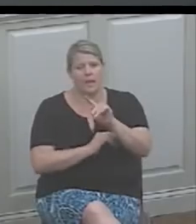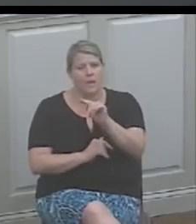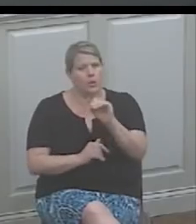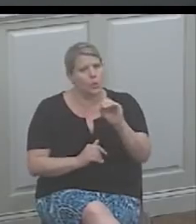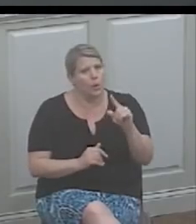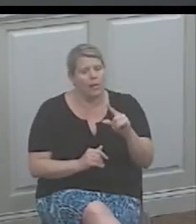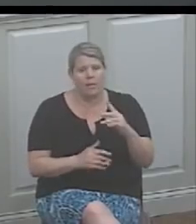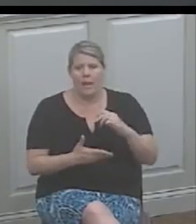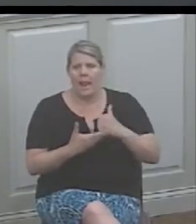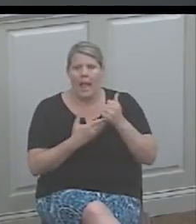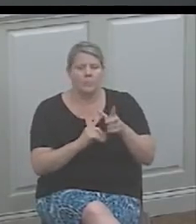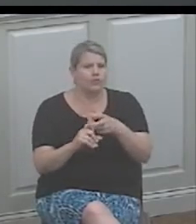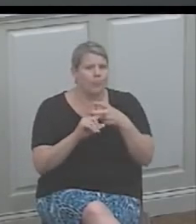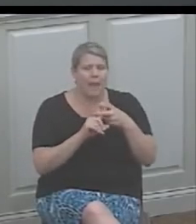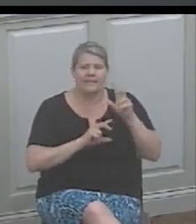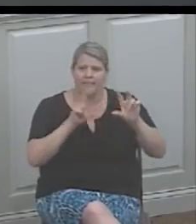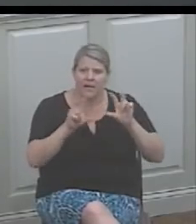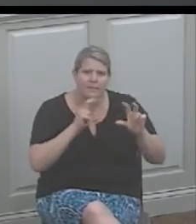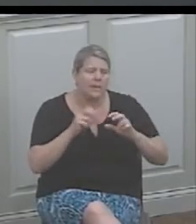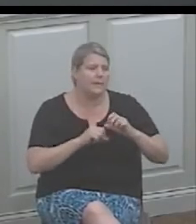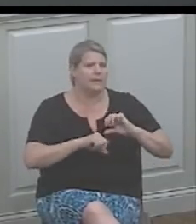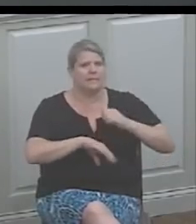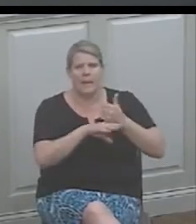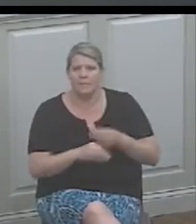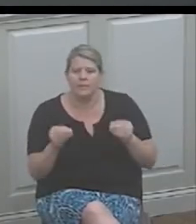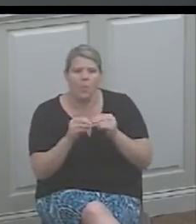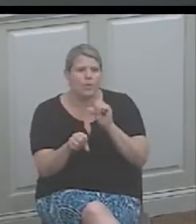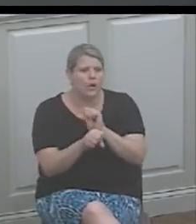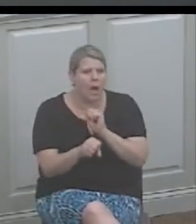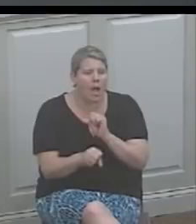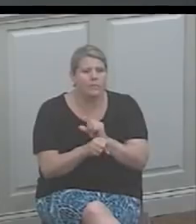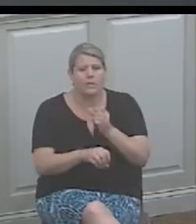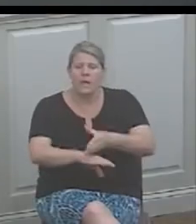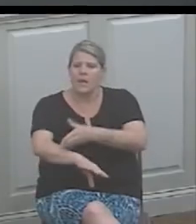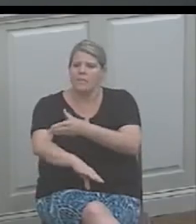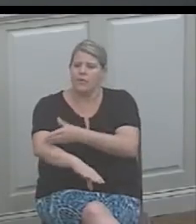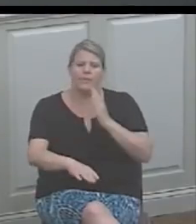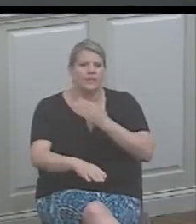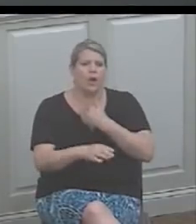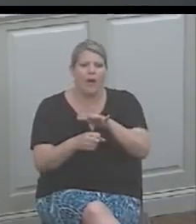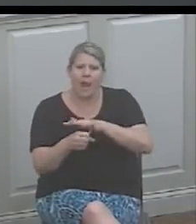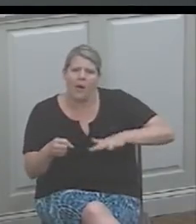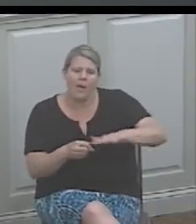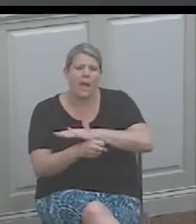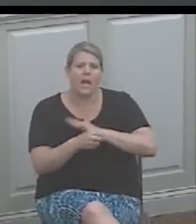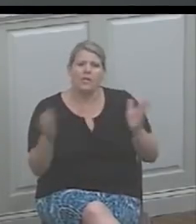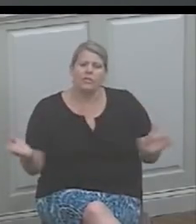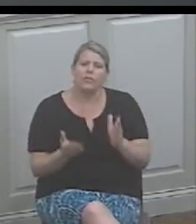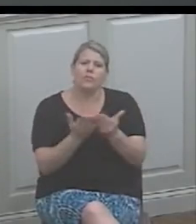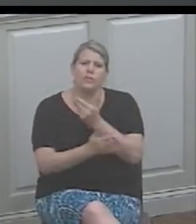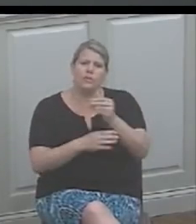jobs, attracts investment, revitalizes downtowns and neighborhoods, stimulates heritage tourism, fosters new business